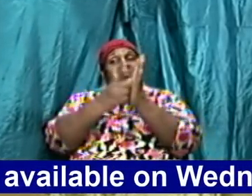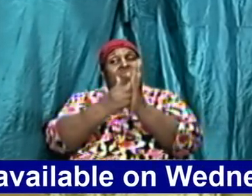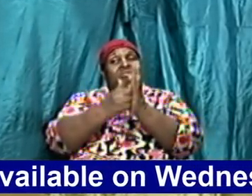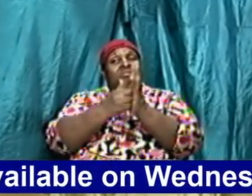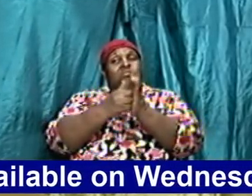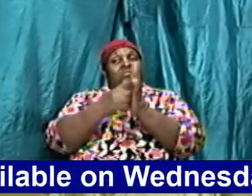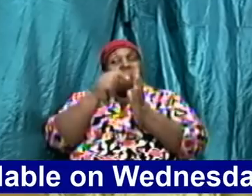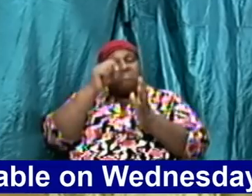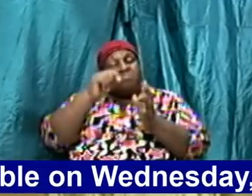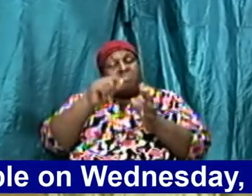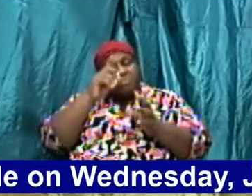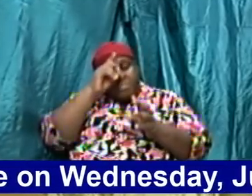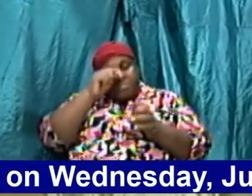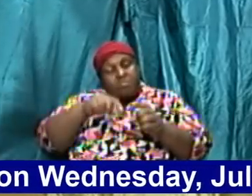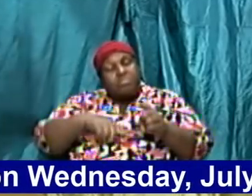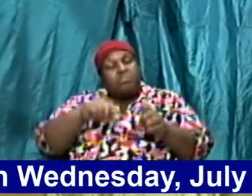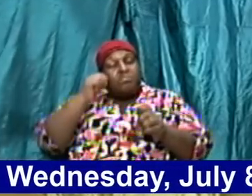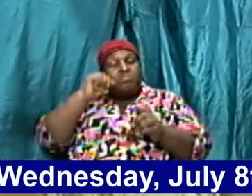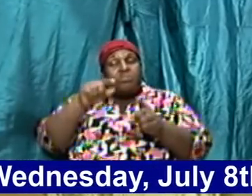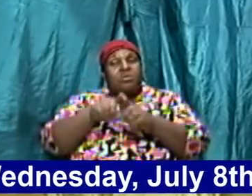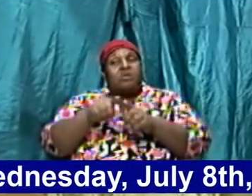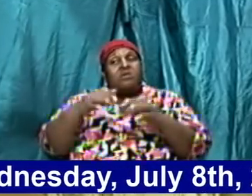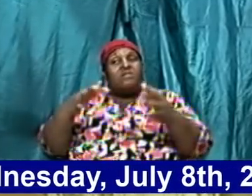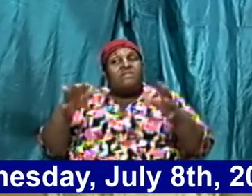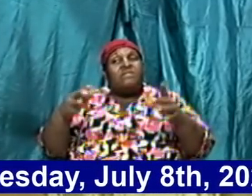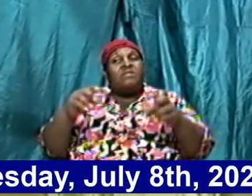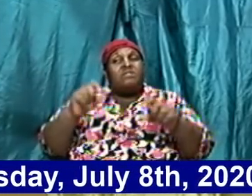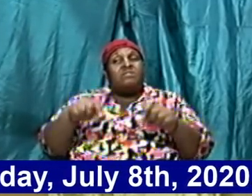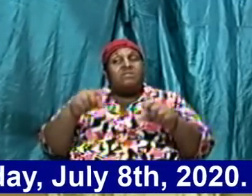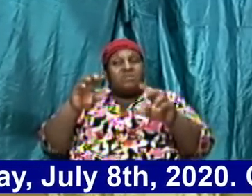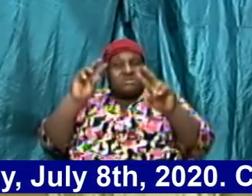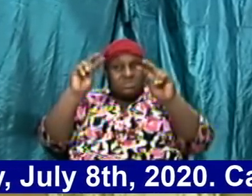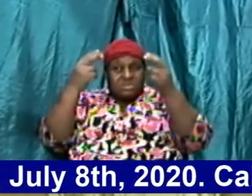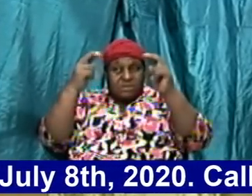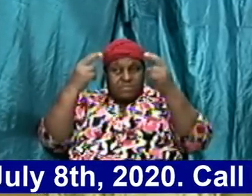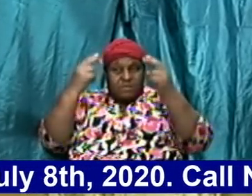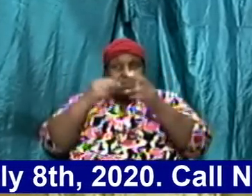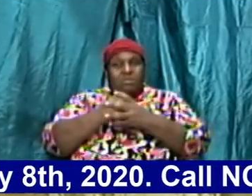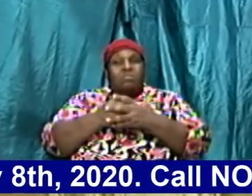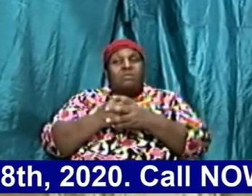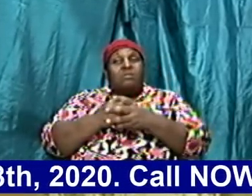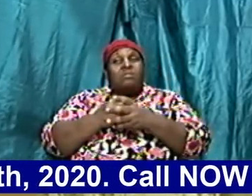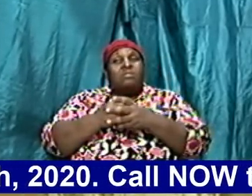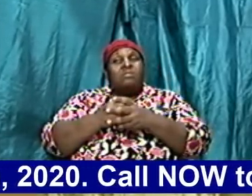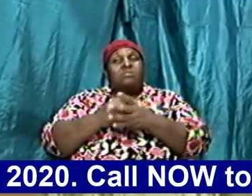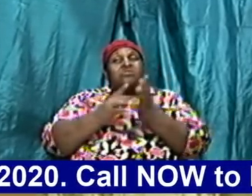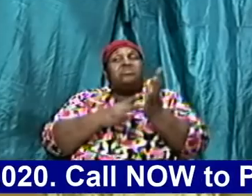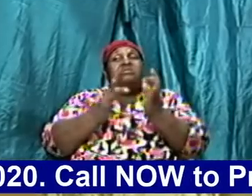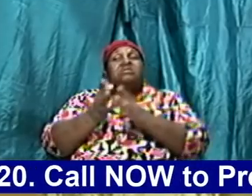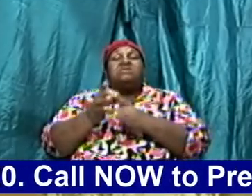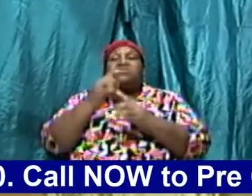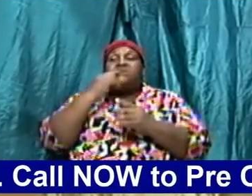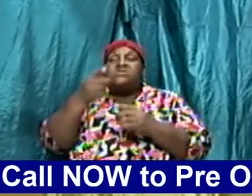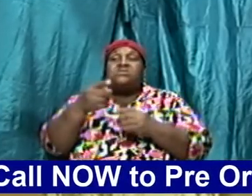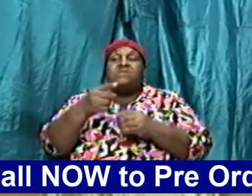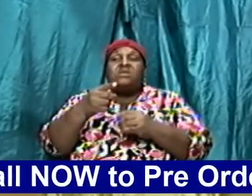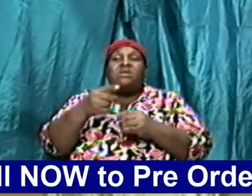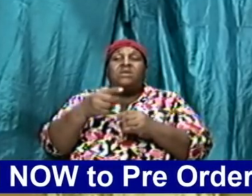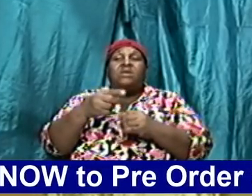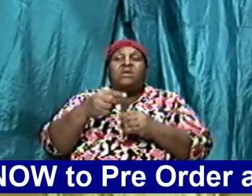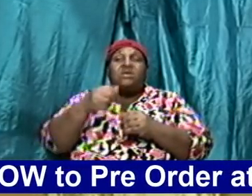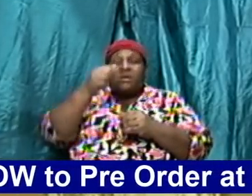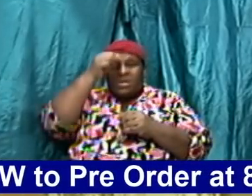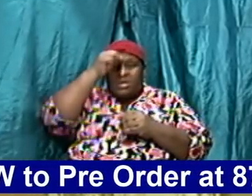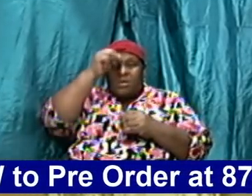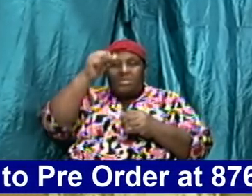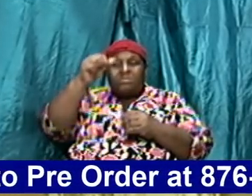finish this topic next week. We're going to look into the New Testament. Jesus said the Sabbath was made for man and not man for the Sabbath. What does these things mean? Colossians said, let no